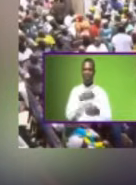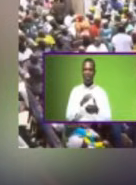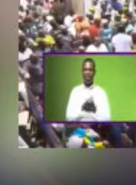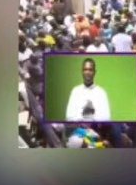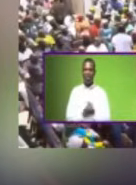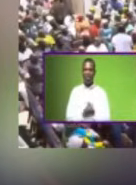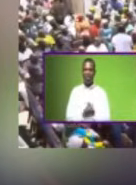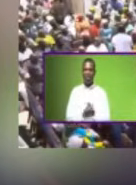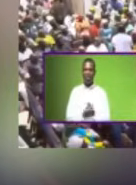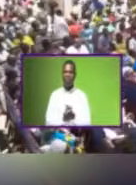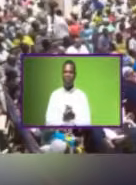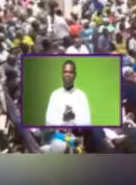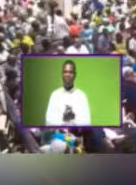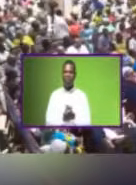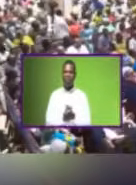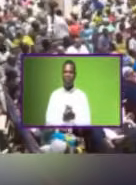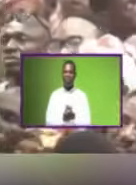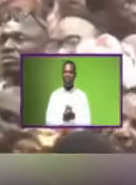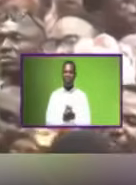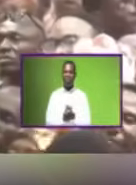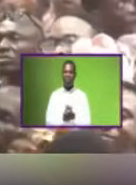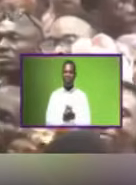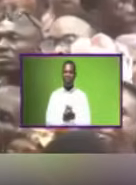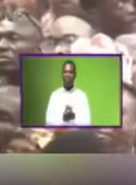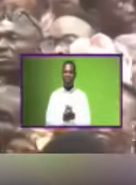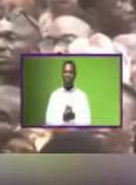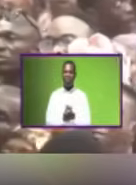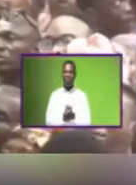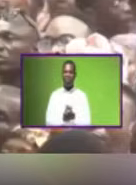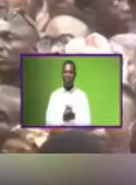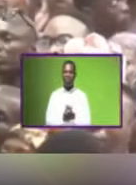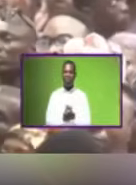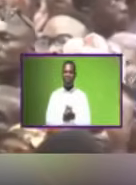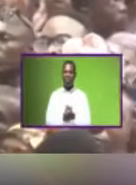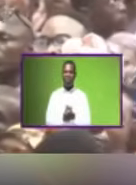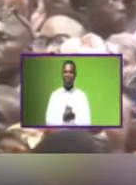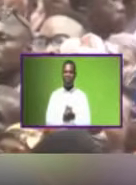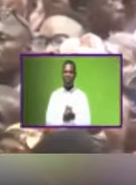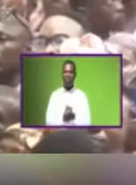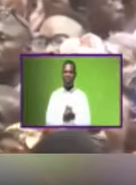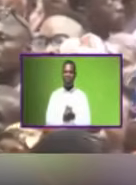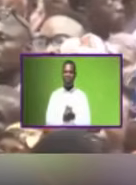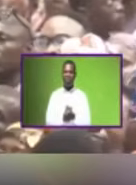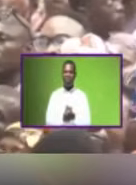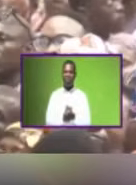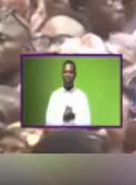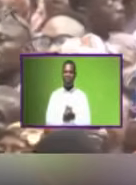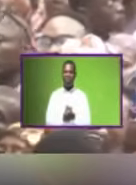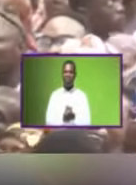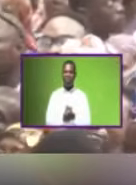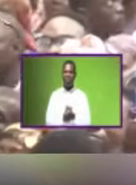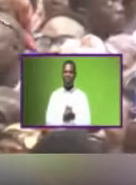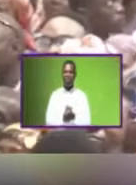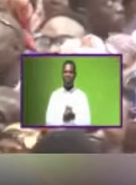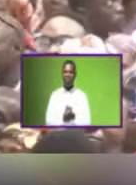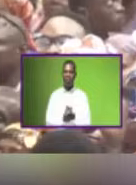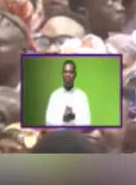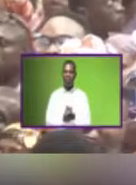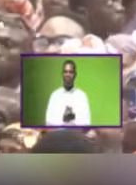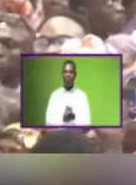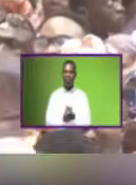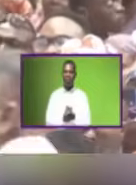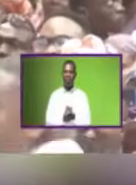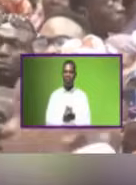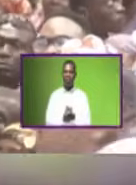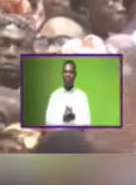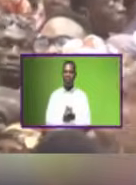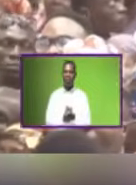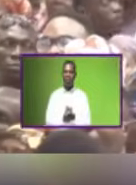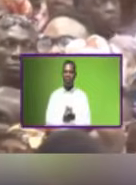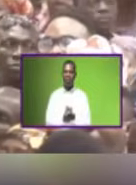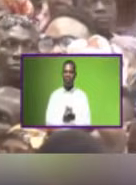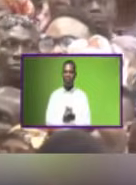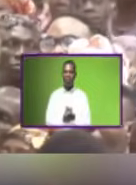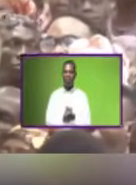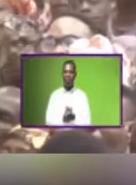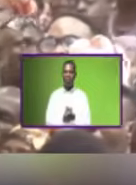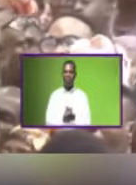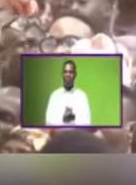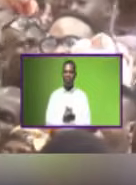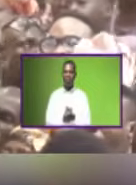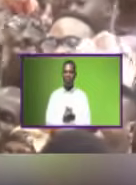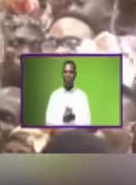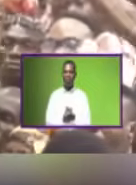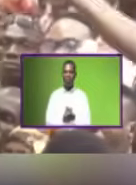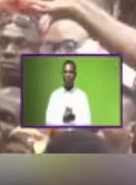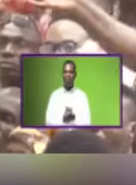My name Okofa Abawa Kitewenya Genemoyale. And one now she says on your mouth.